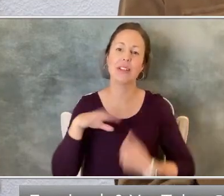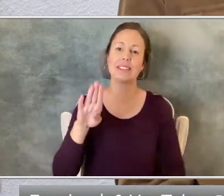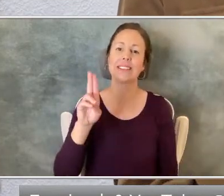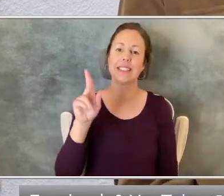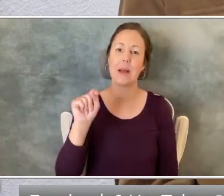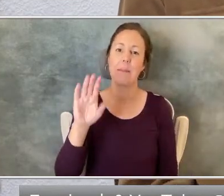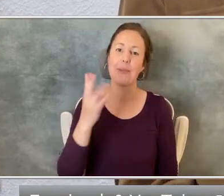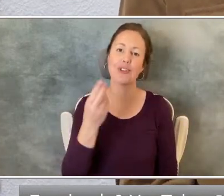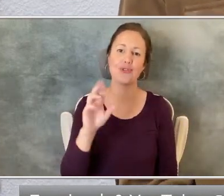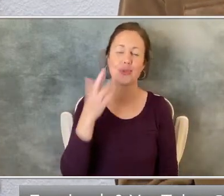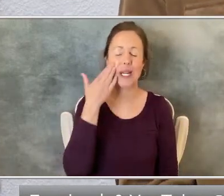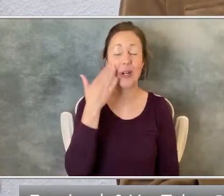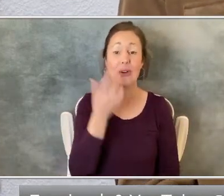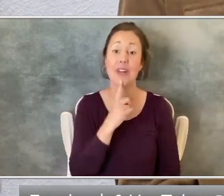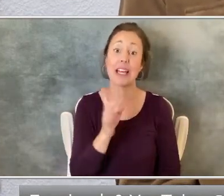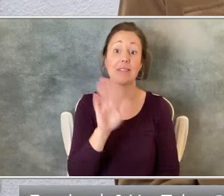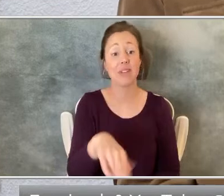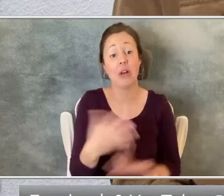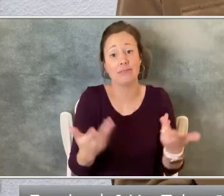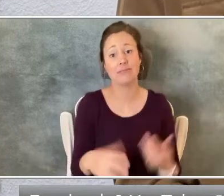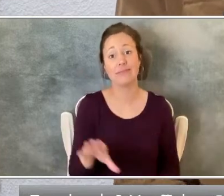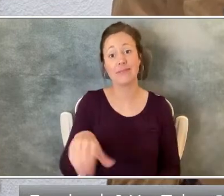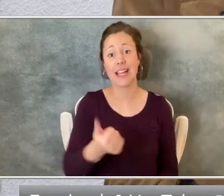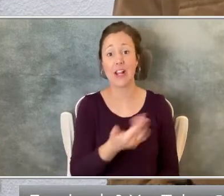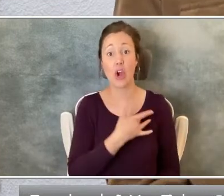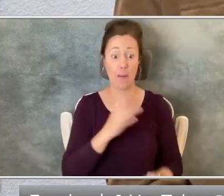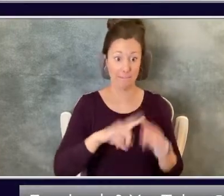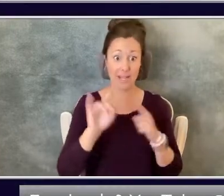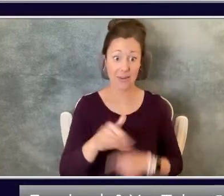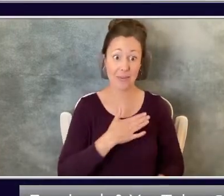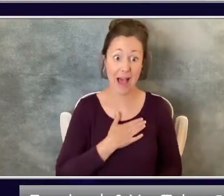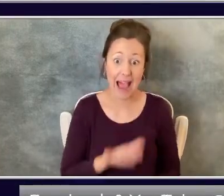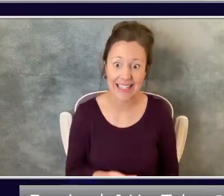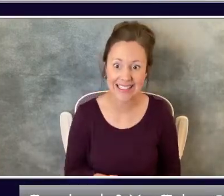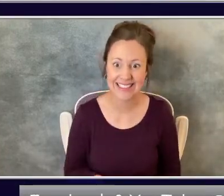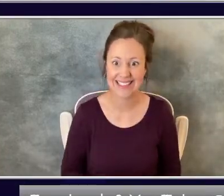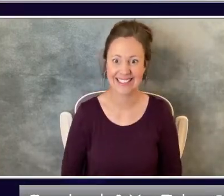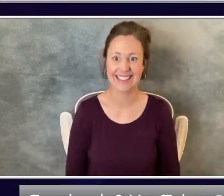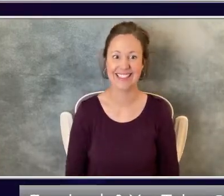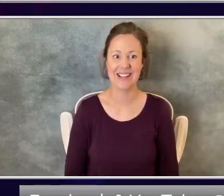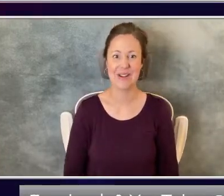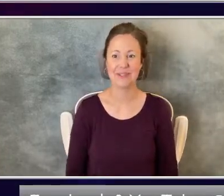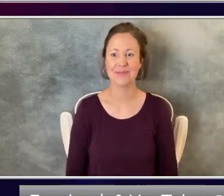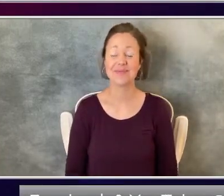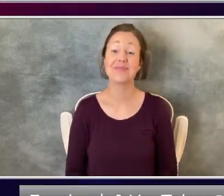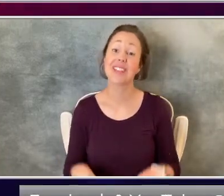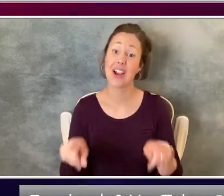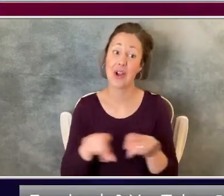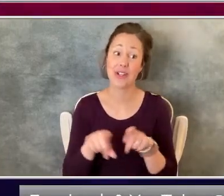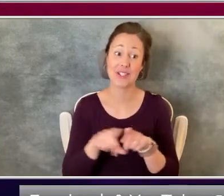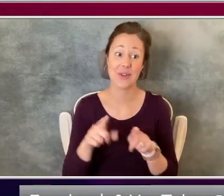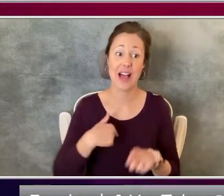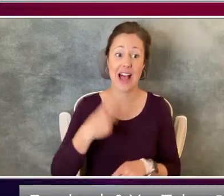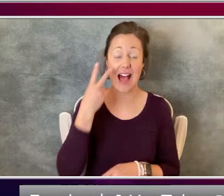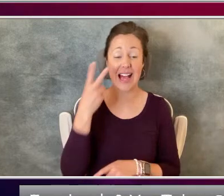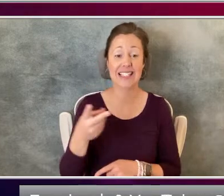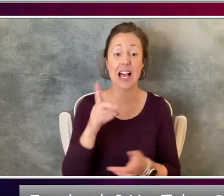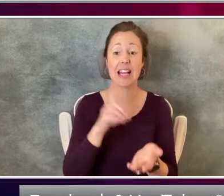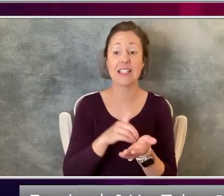me really. It was just another heart, but it was mine. And I got to see it actually, Dr. Danner,